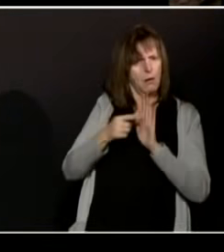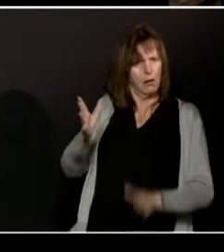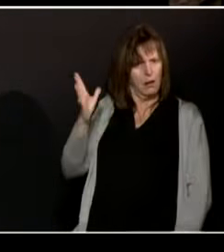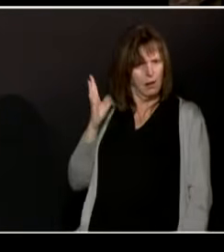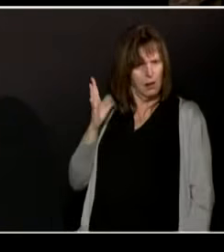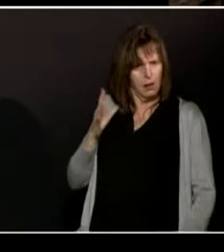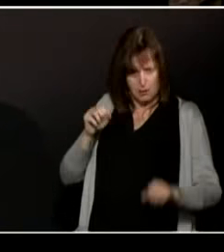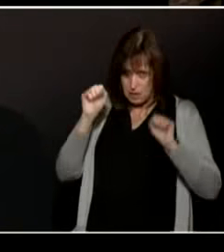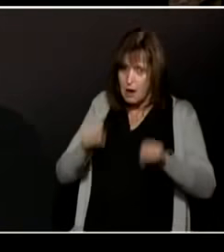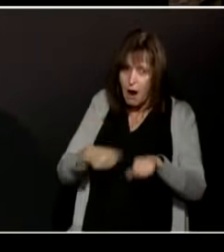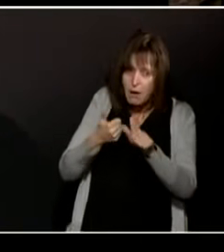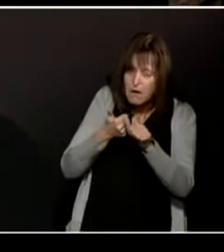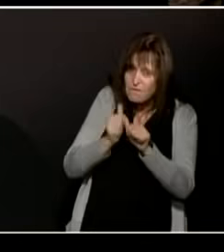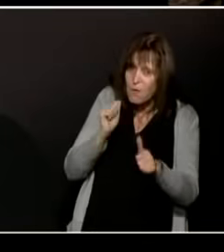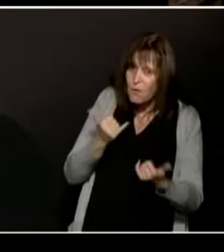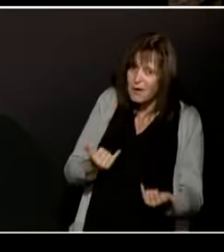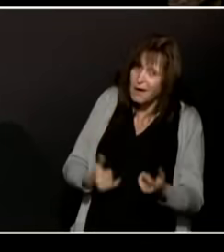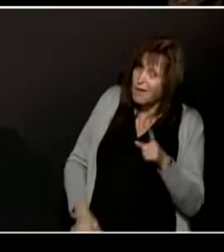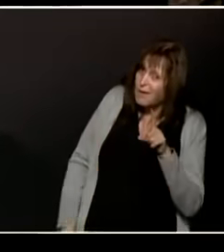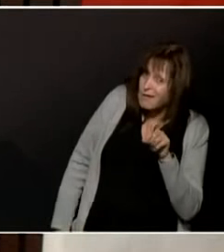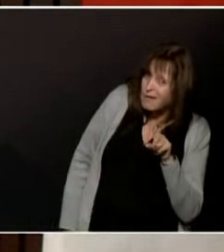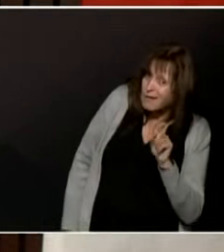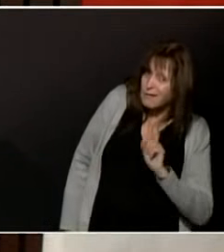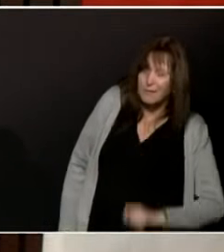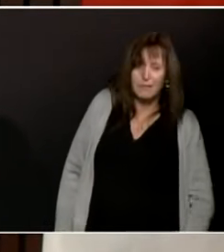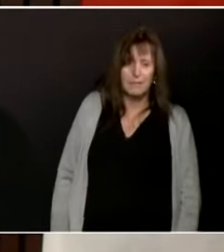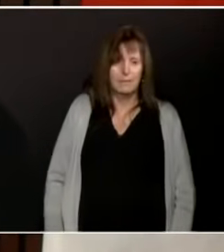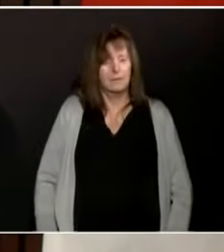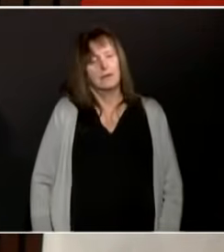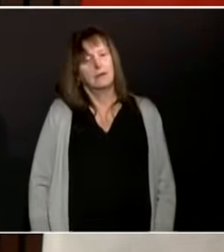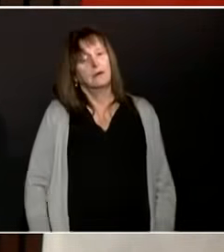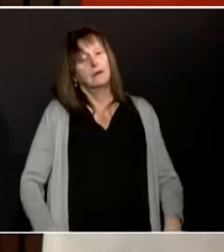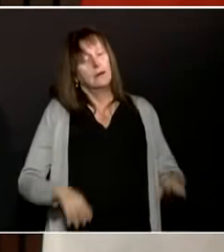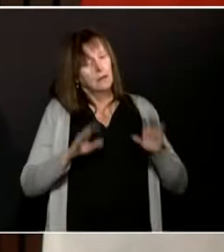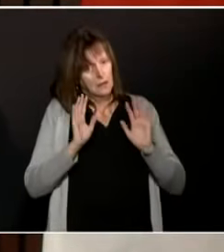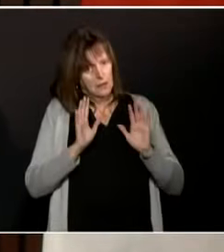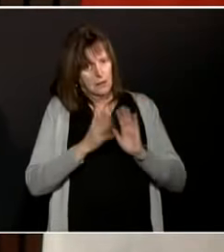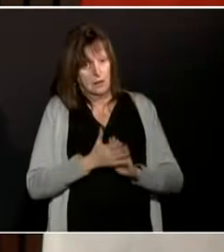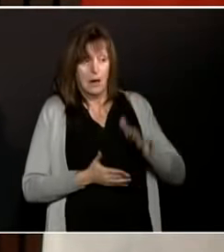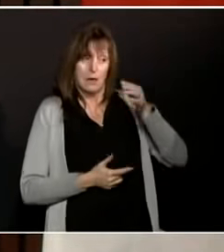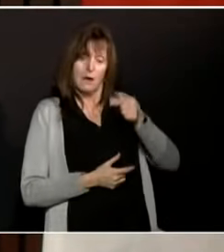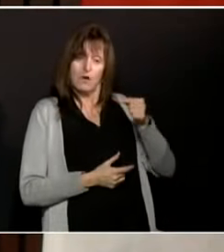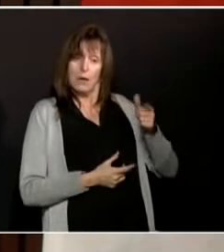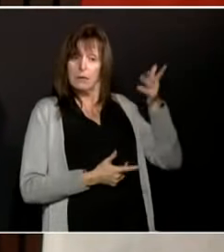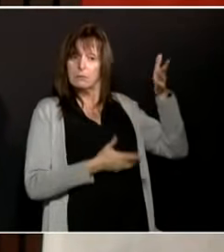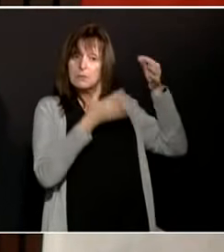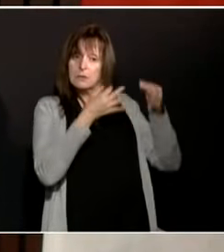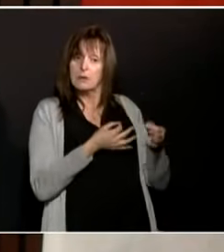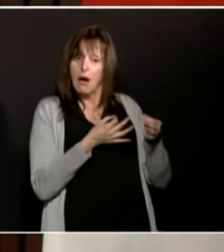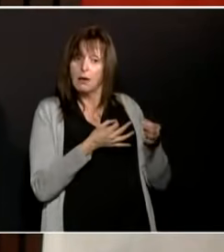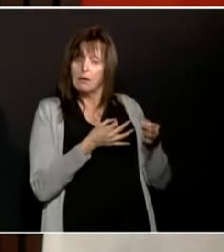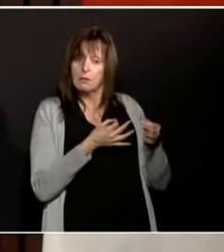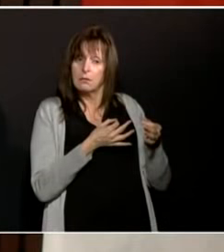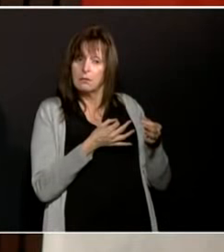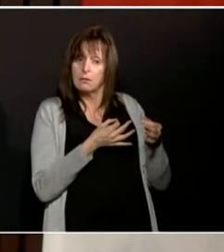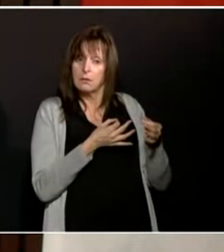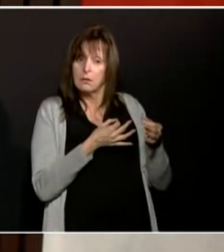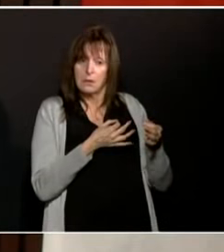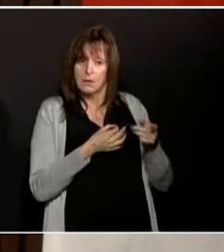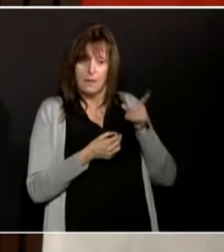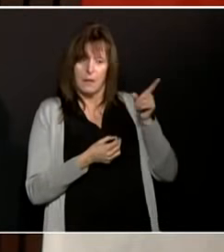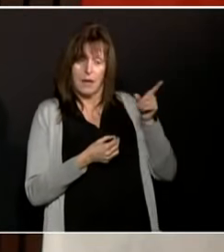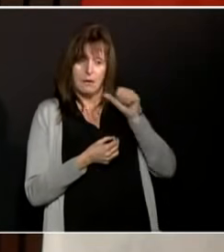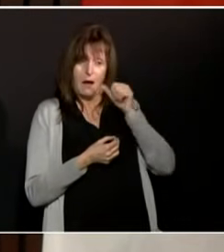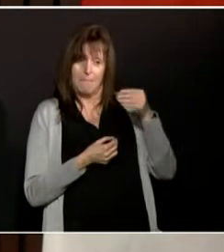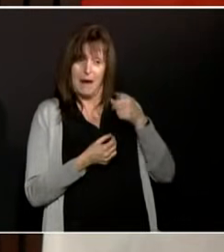The decisions about what government does are well beyond my pay grade in this. We've been anticipating a spike in cases because of